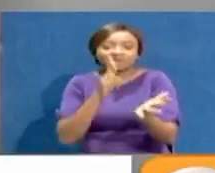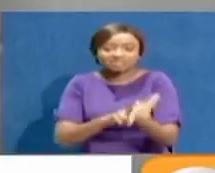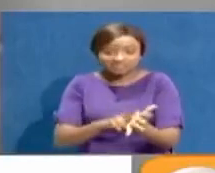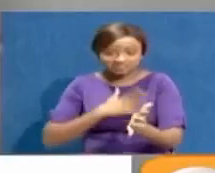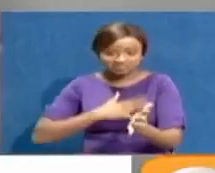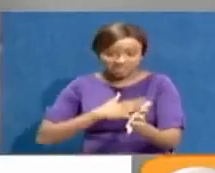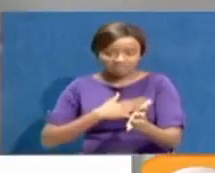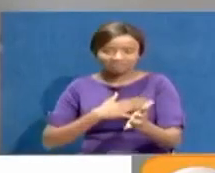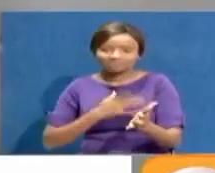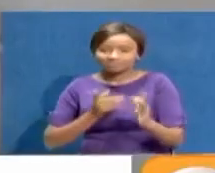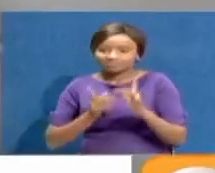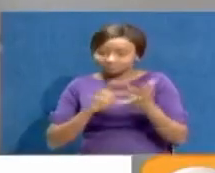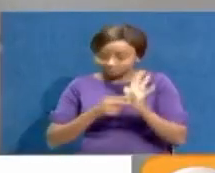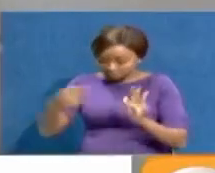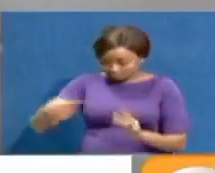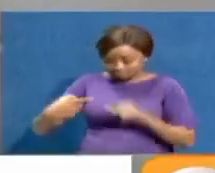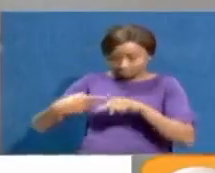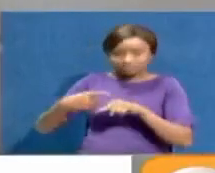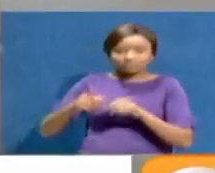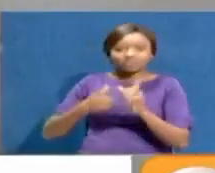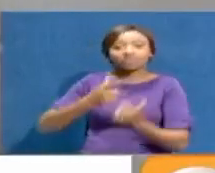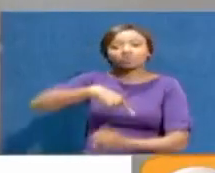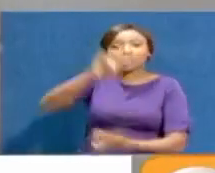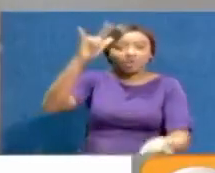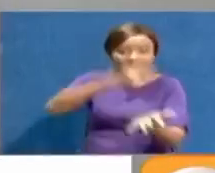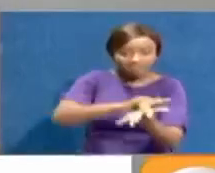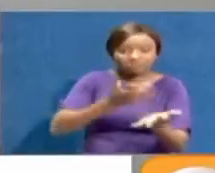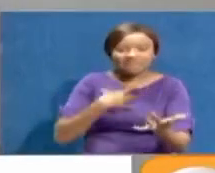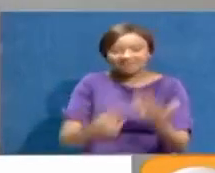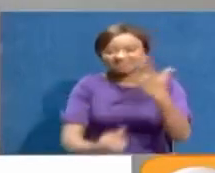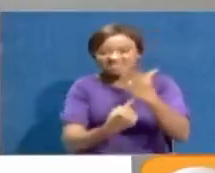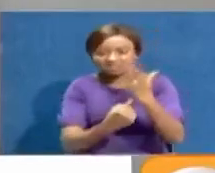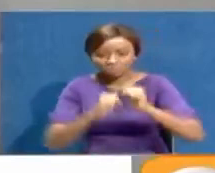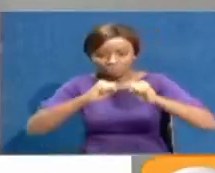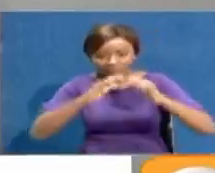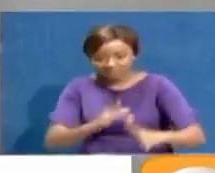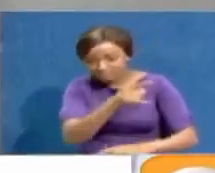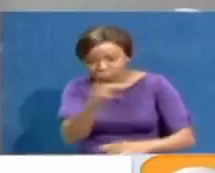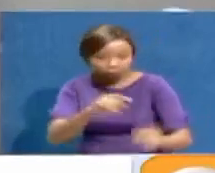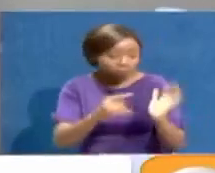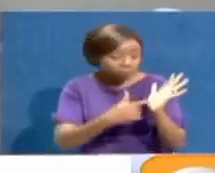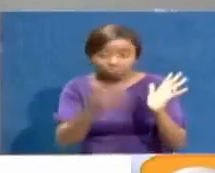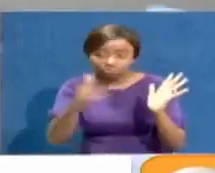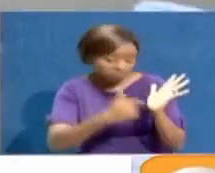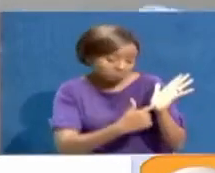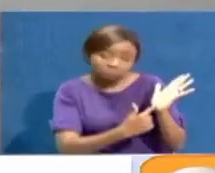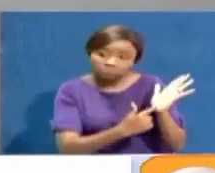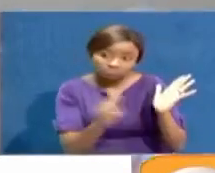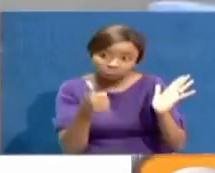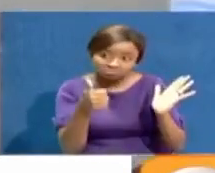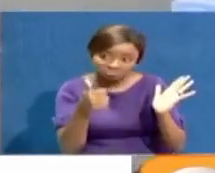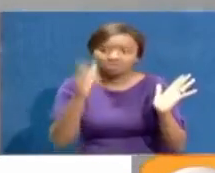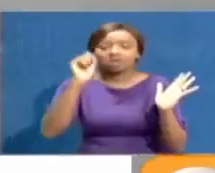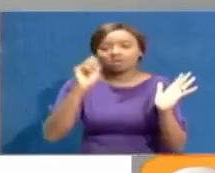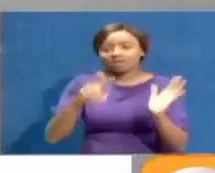your codes. That message alone also, if you go to the airport, there are technical officers who will be able to look at your test code and they'll be